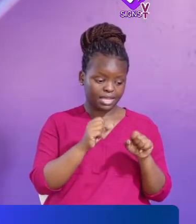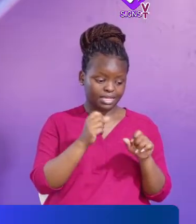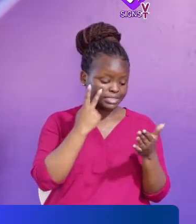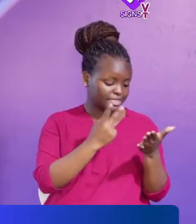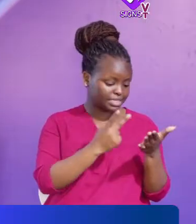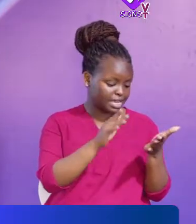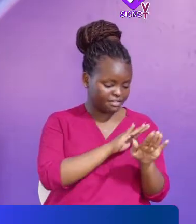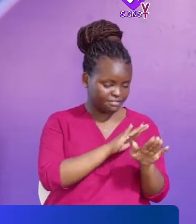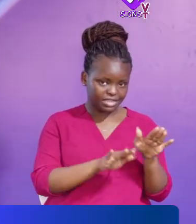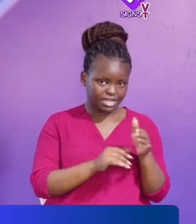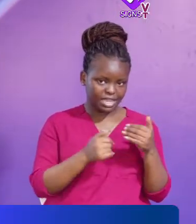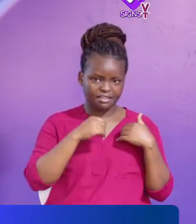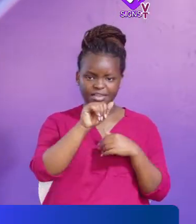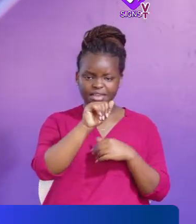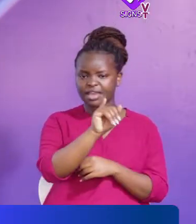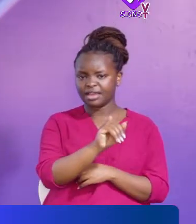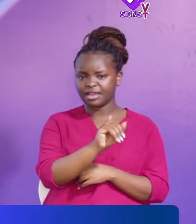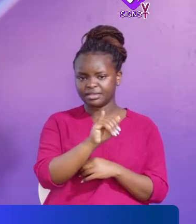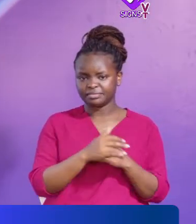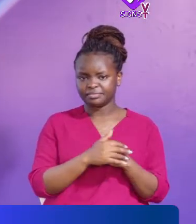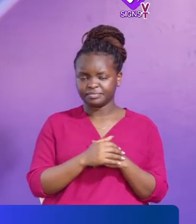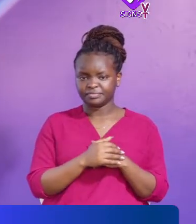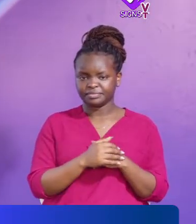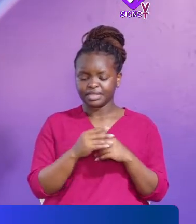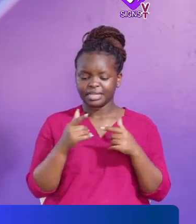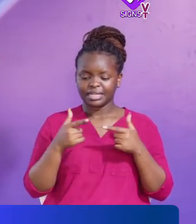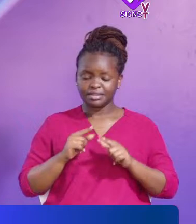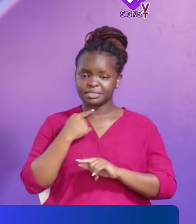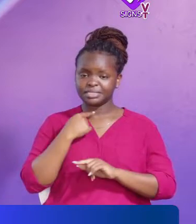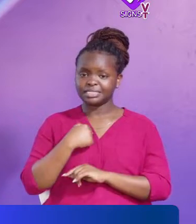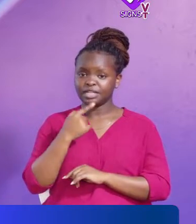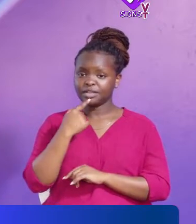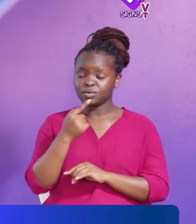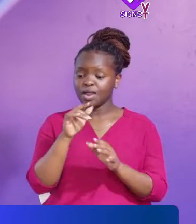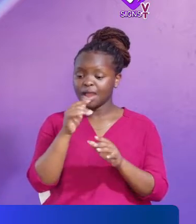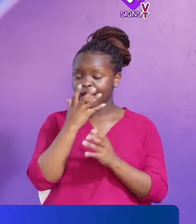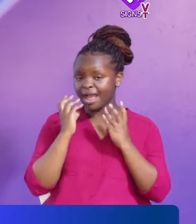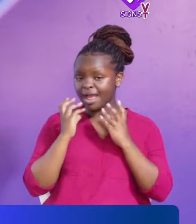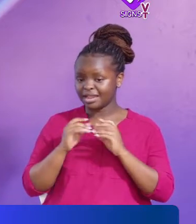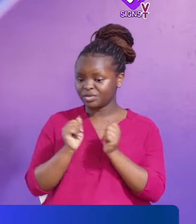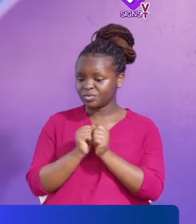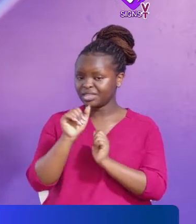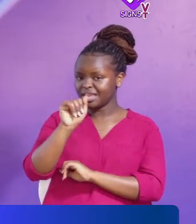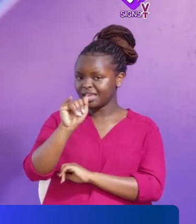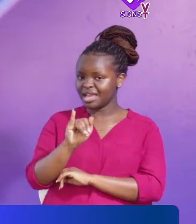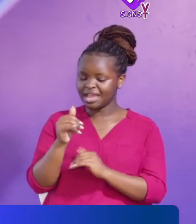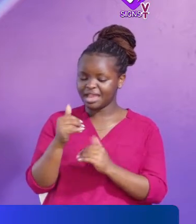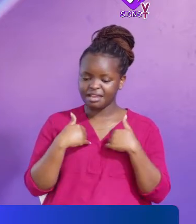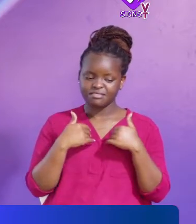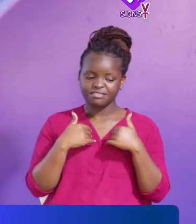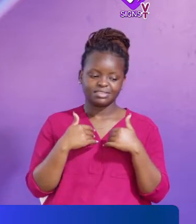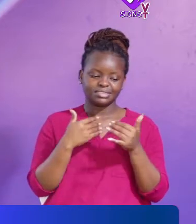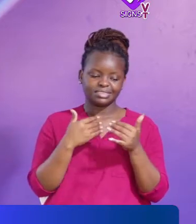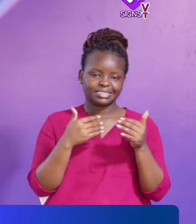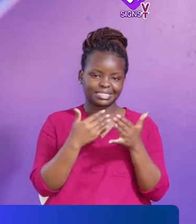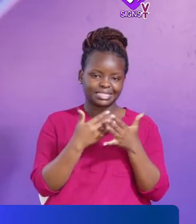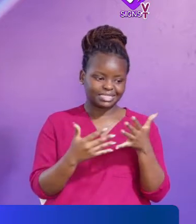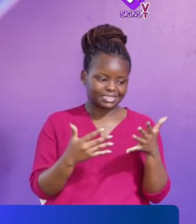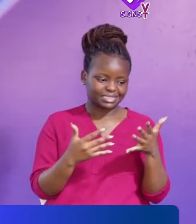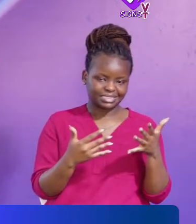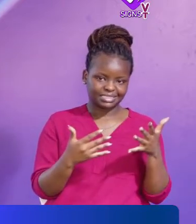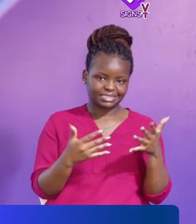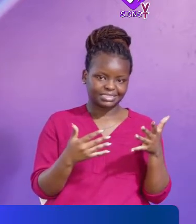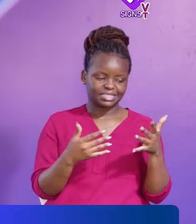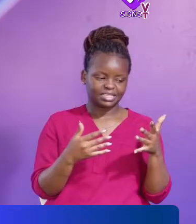everything. There's AI. Let me tell you, Alan, with the AI, we are still having title deed which is double. AI,